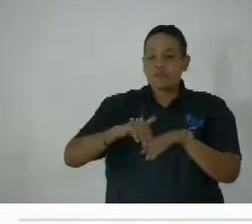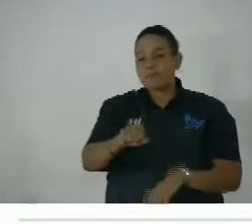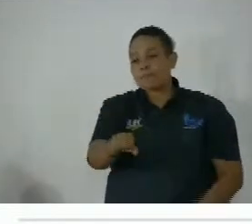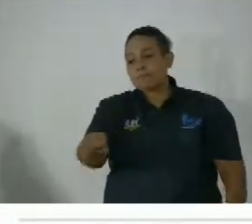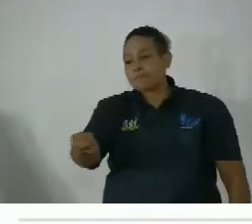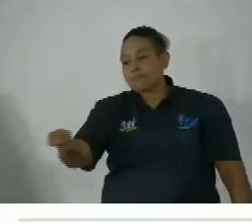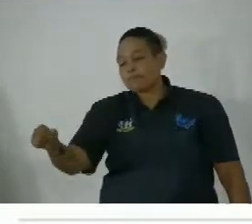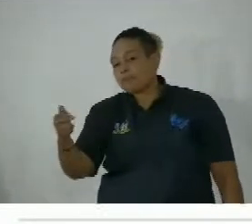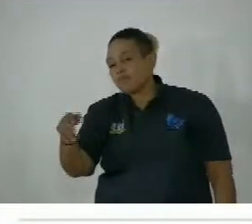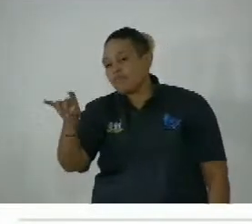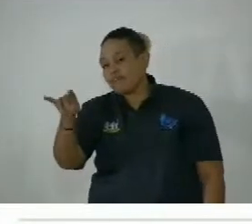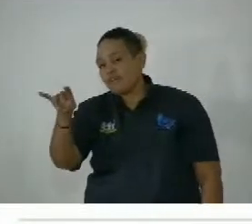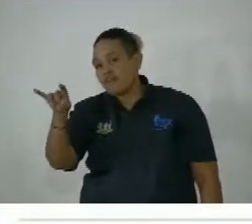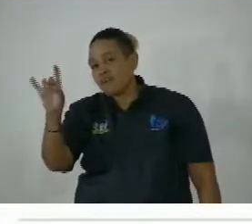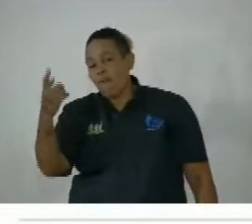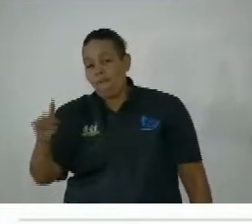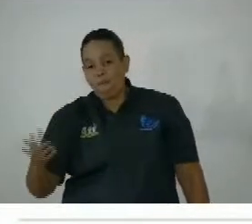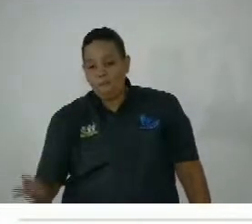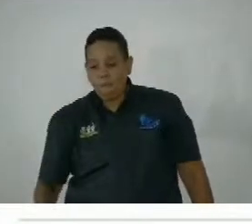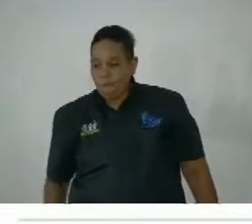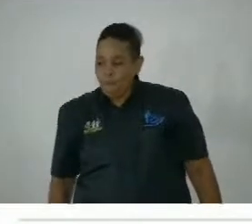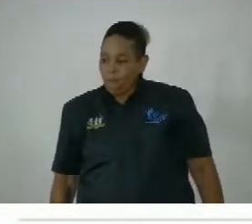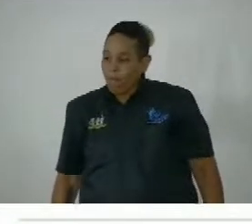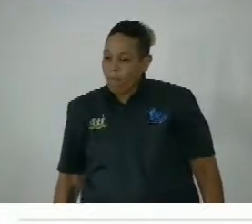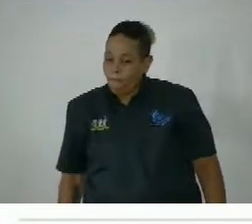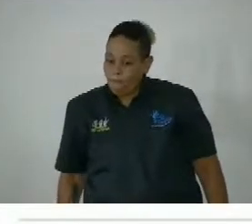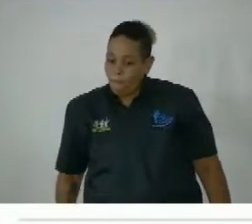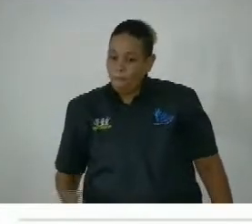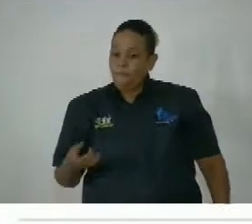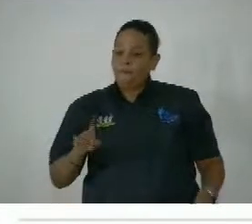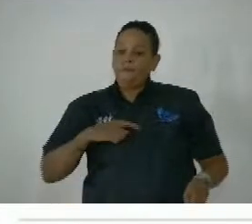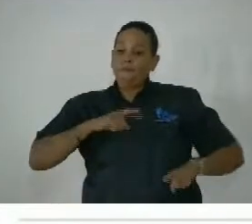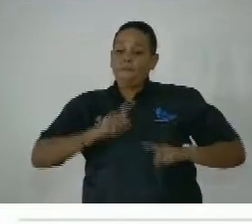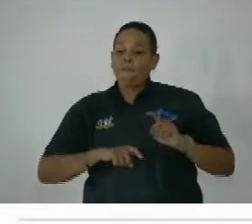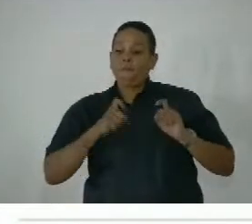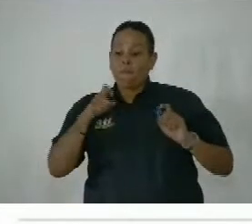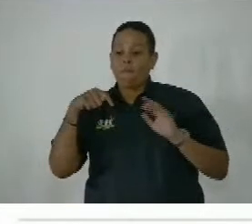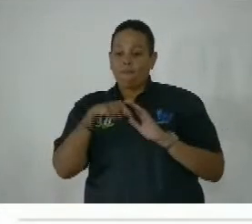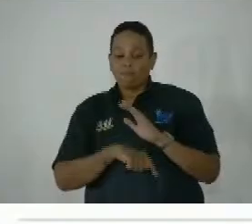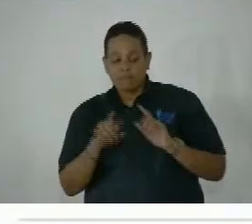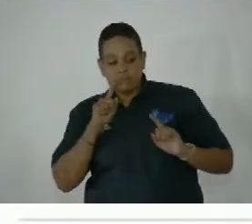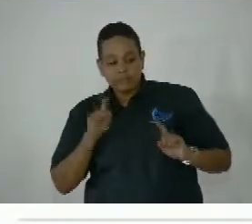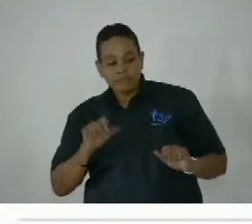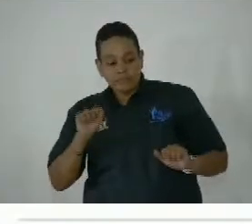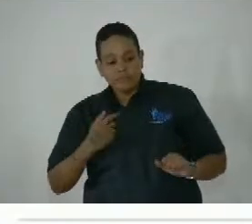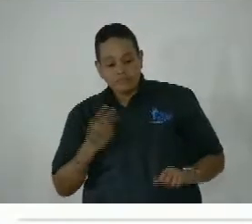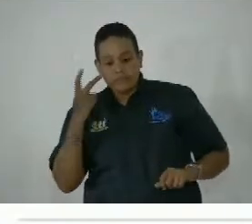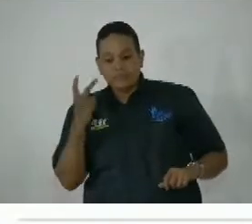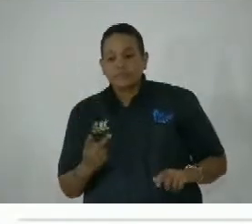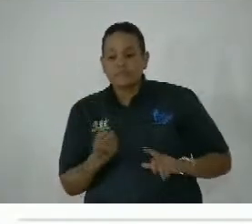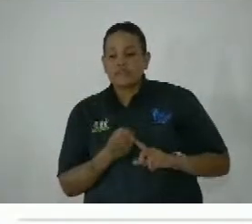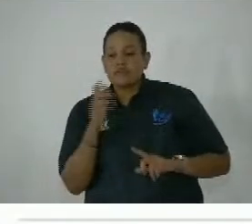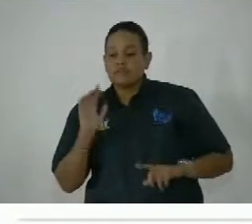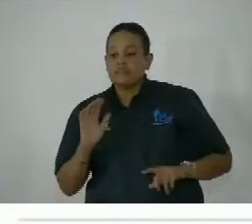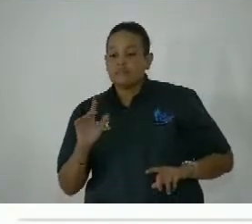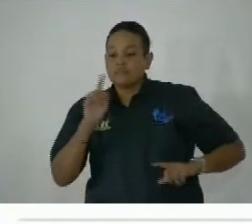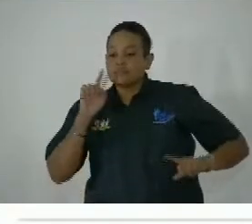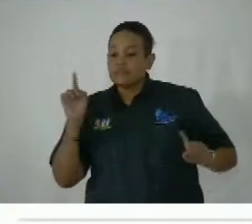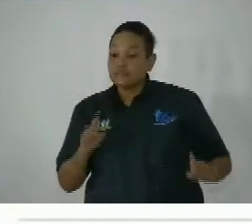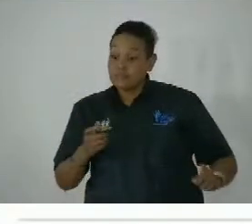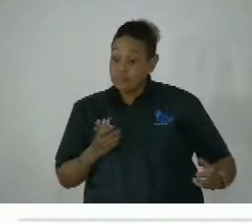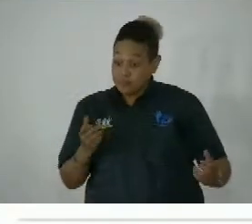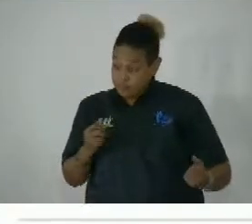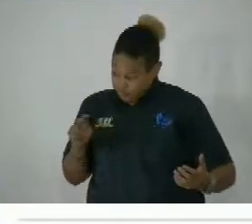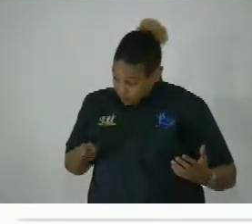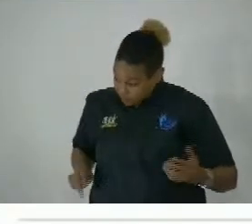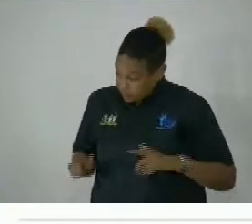of firearms. And while I cannot give the detailed reports, I can see from the reports I receive from